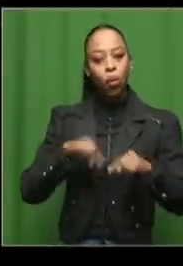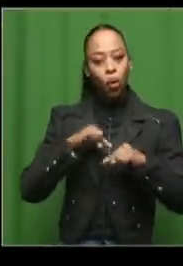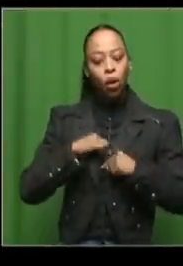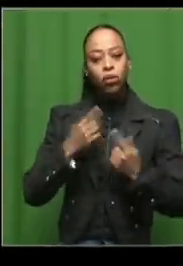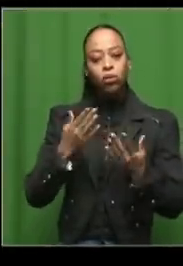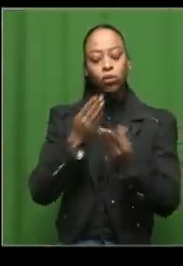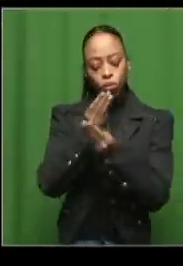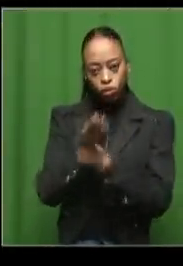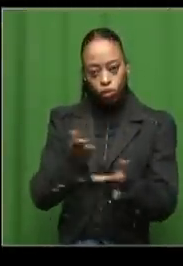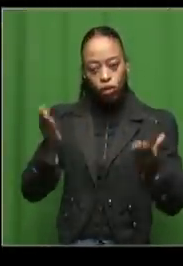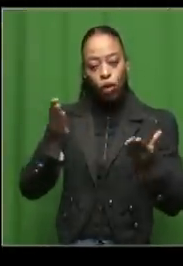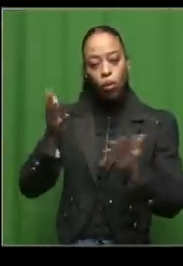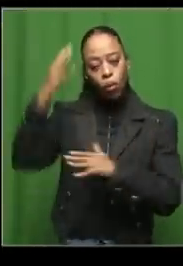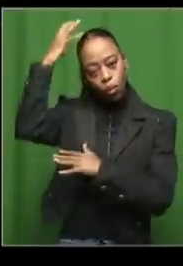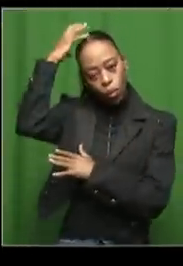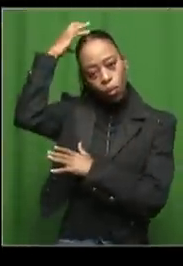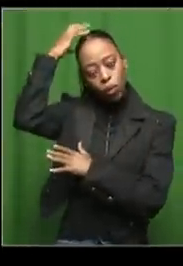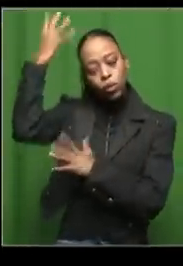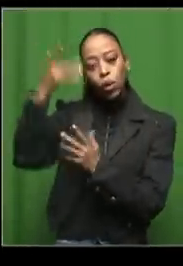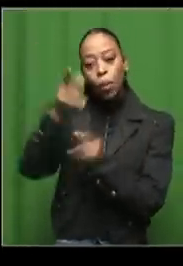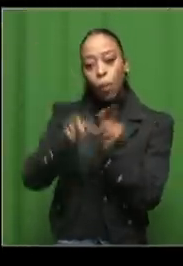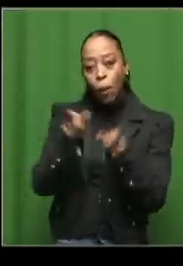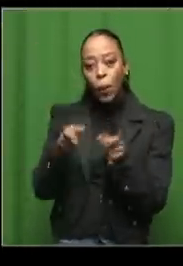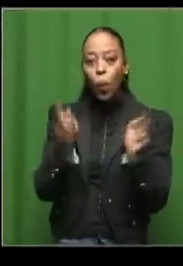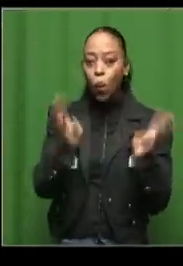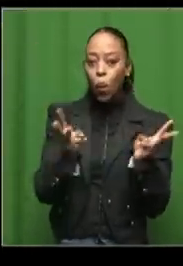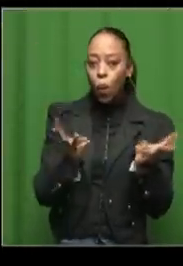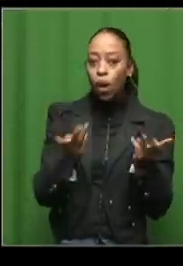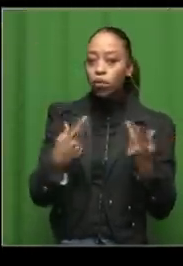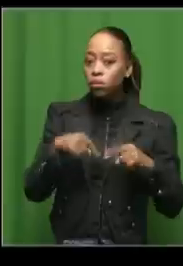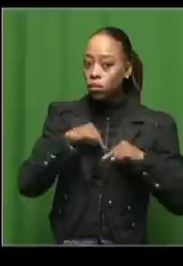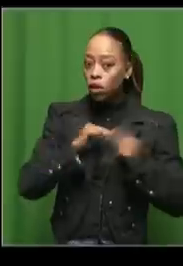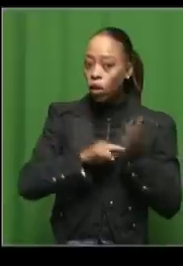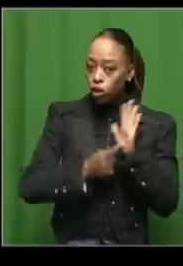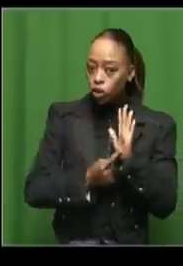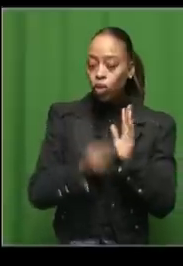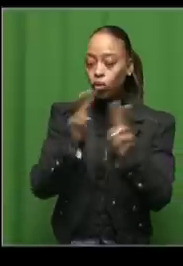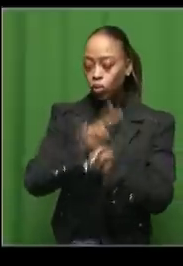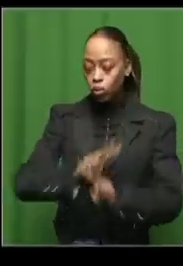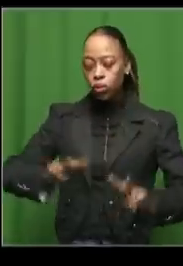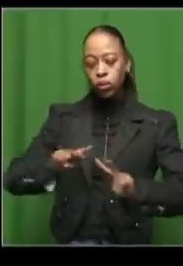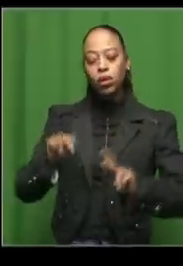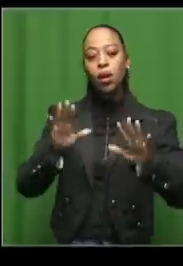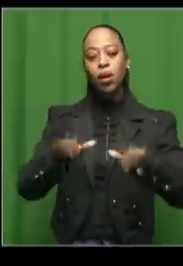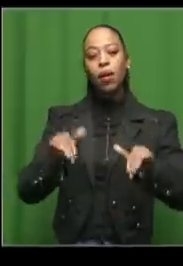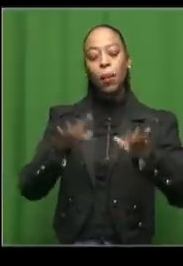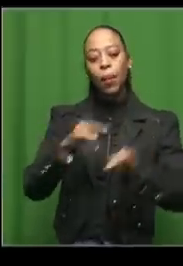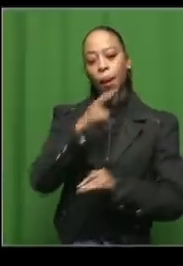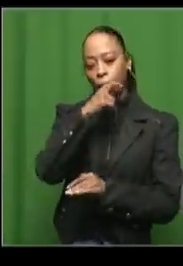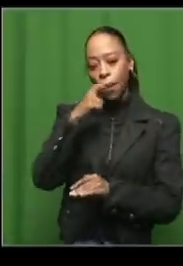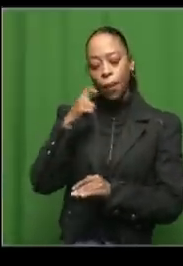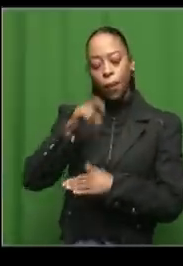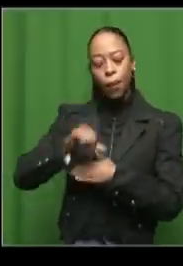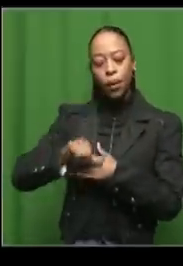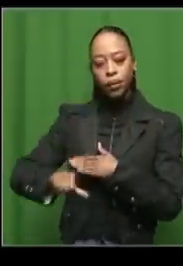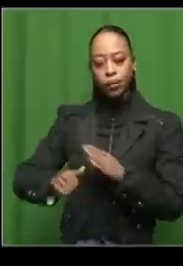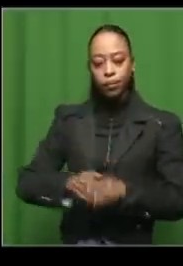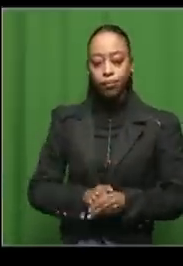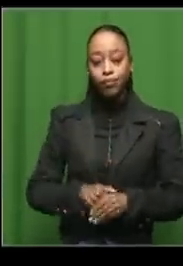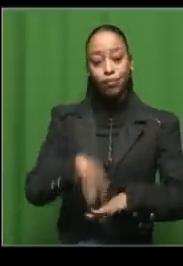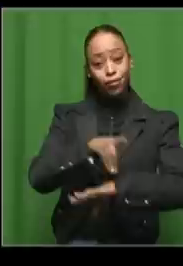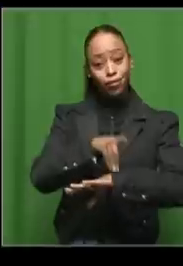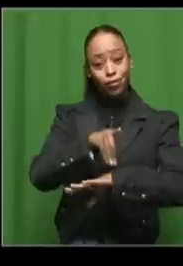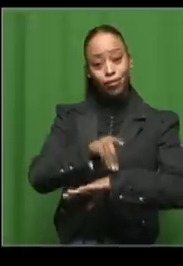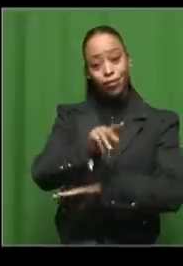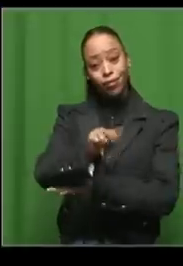on to all of our Muslim viewers, a very, very peaceful and blessed Ramadan to you as well. And then Dr. Nandipa,